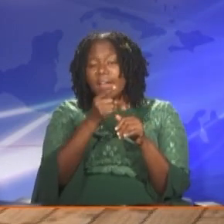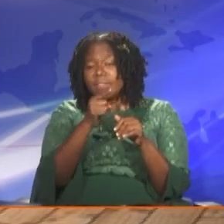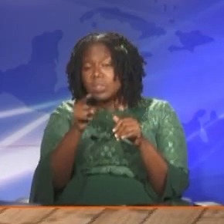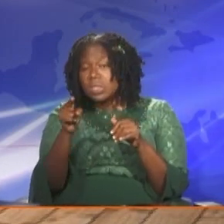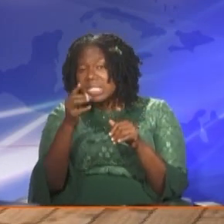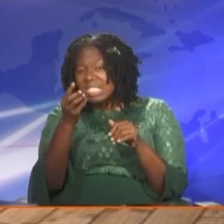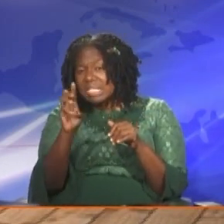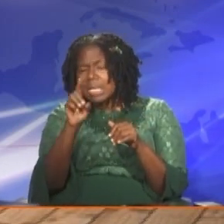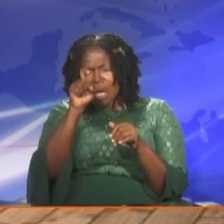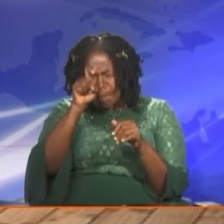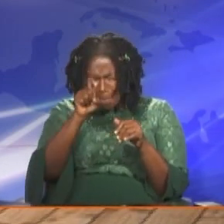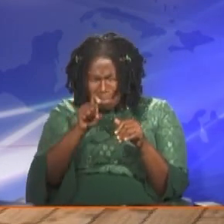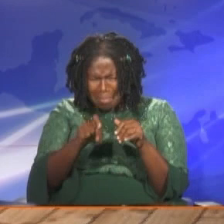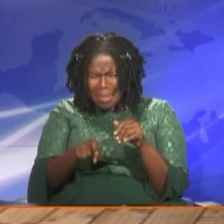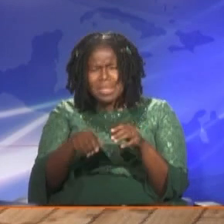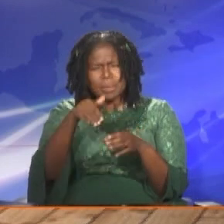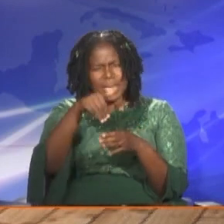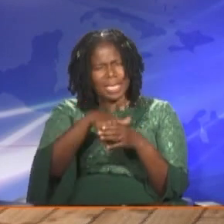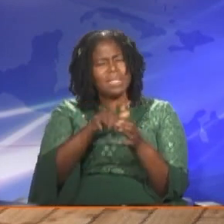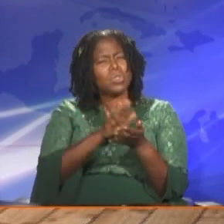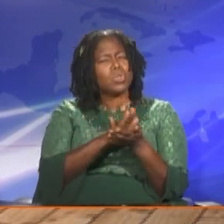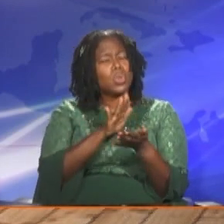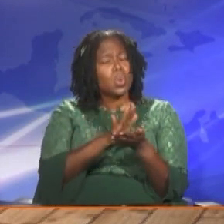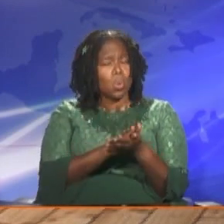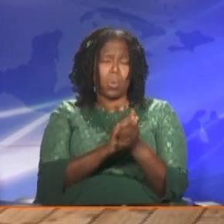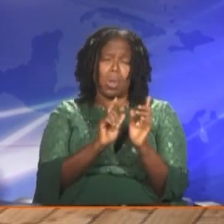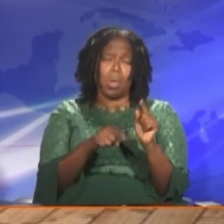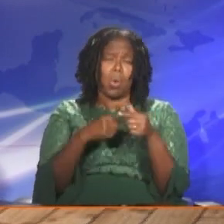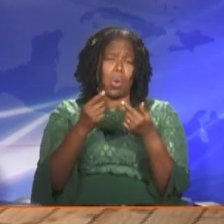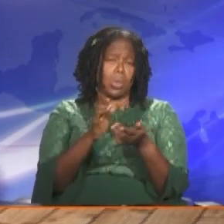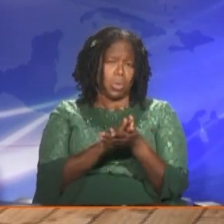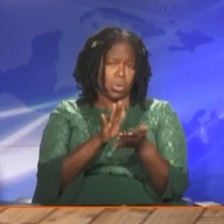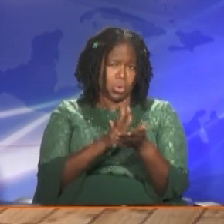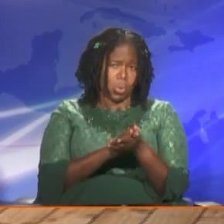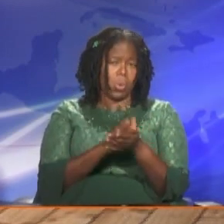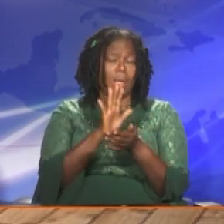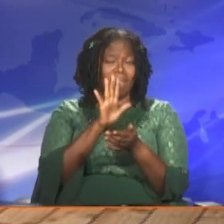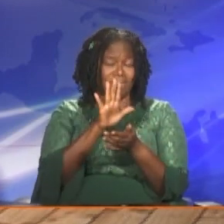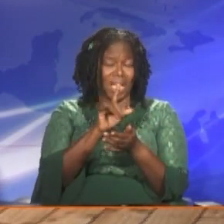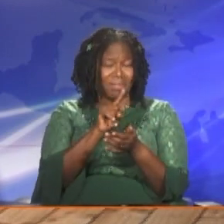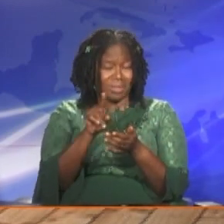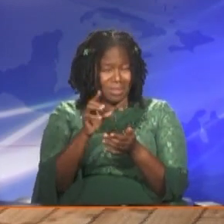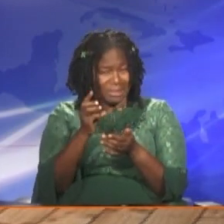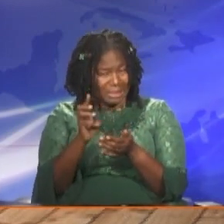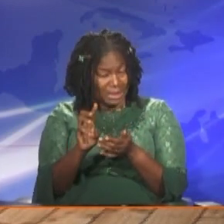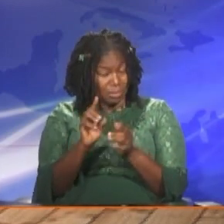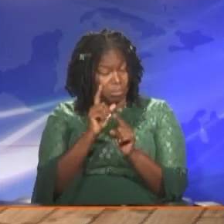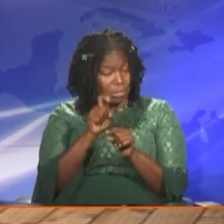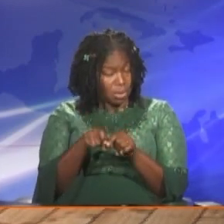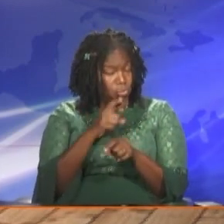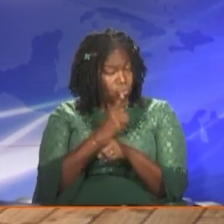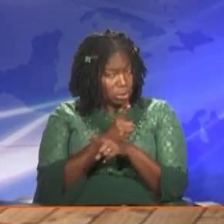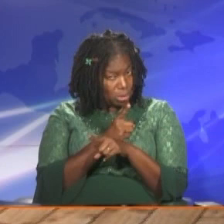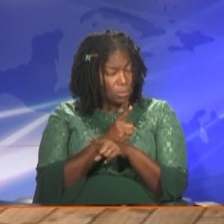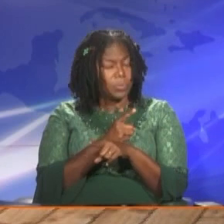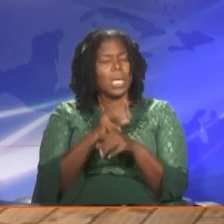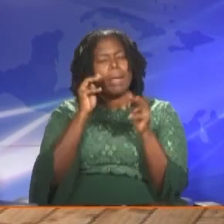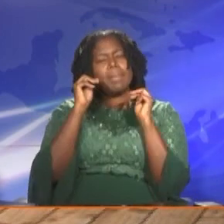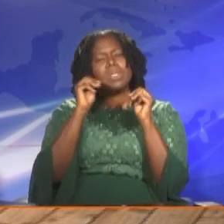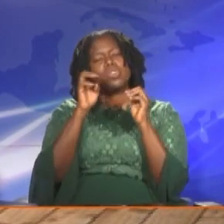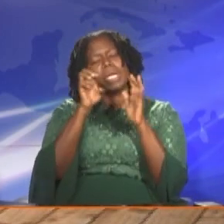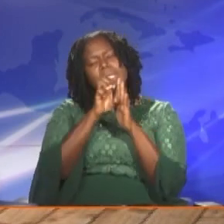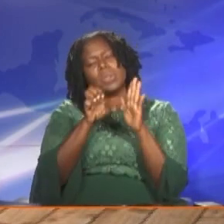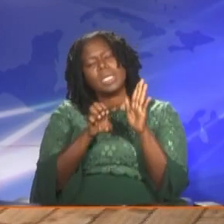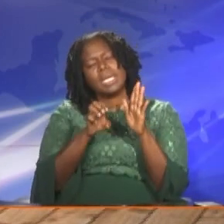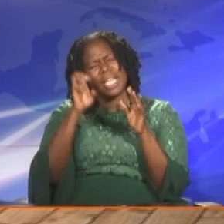school. So that is really it's aligned with the Ministry of Education and the labor